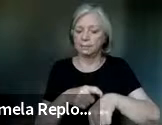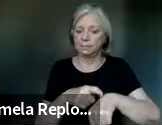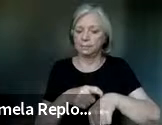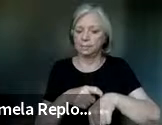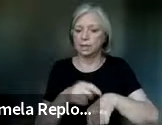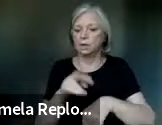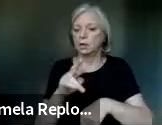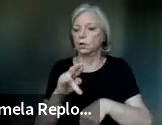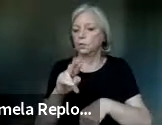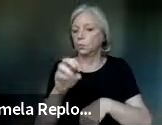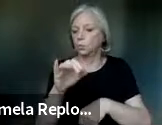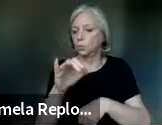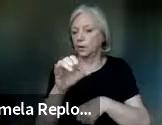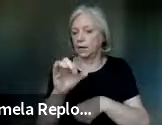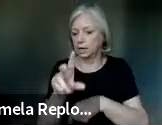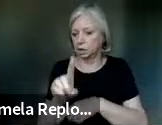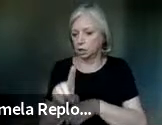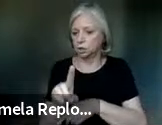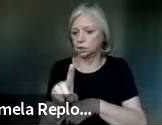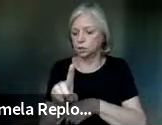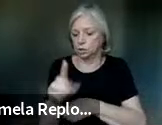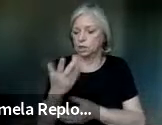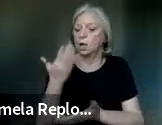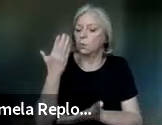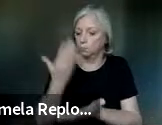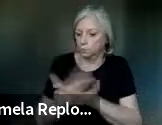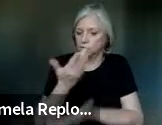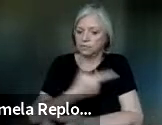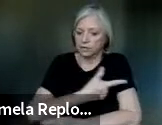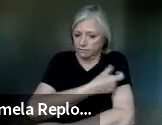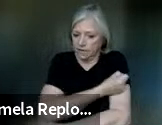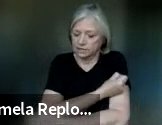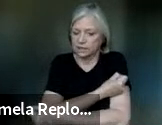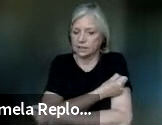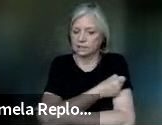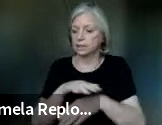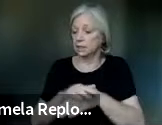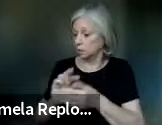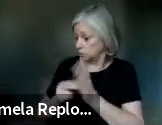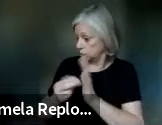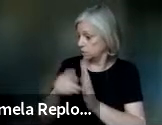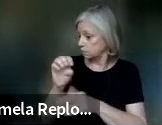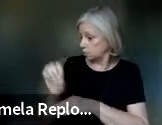employees provide proof of vaccination and the employers self-attest to